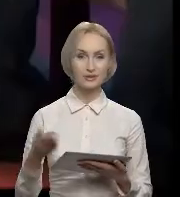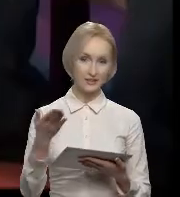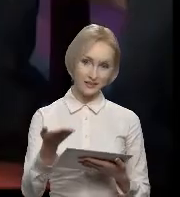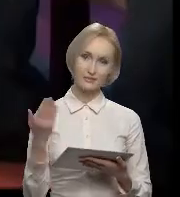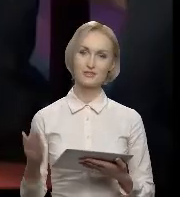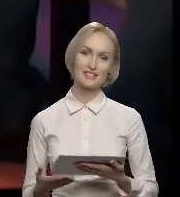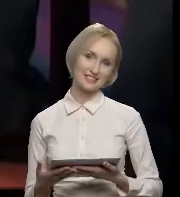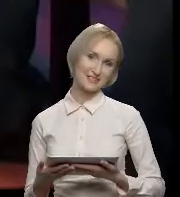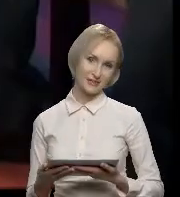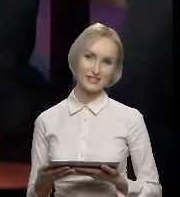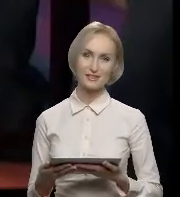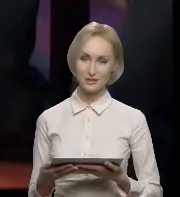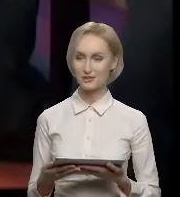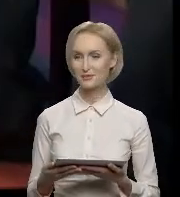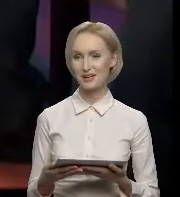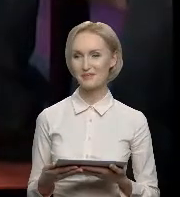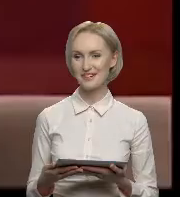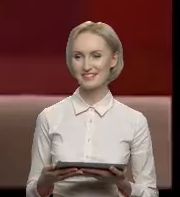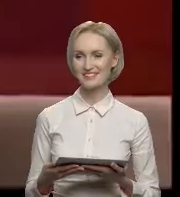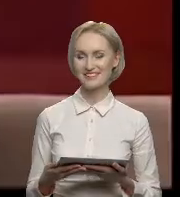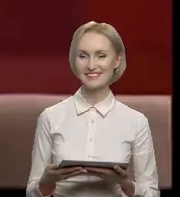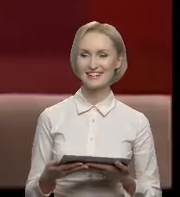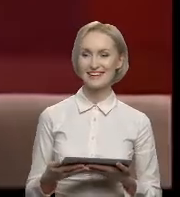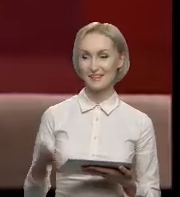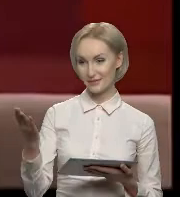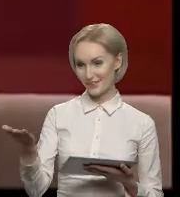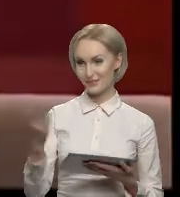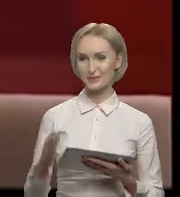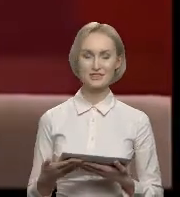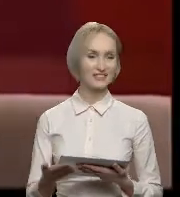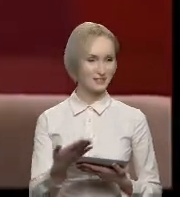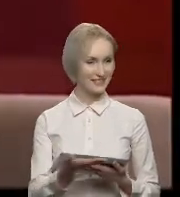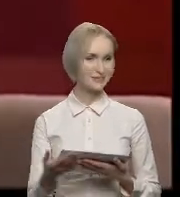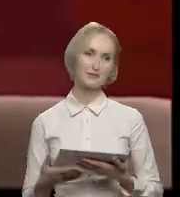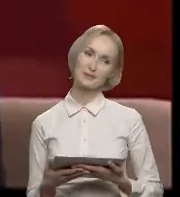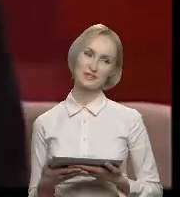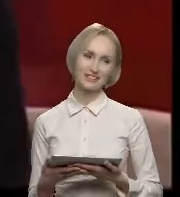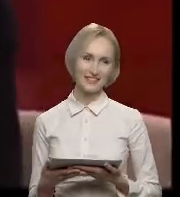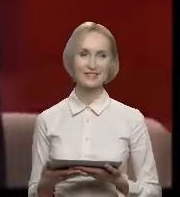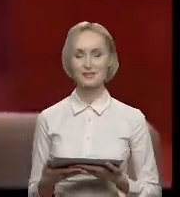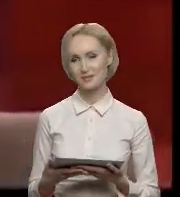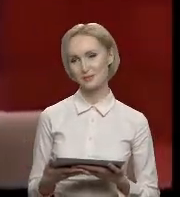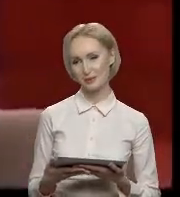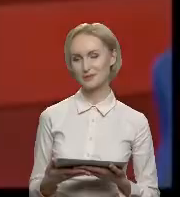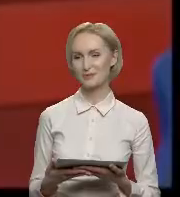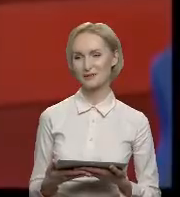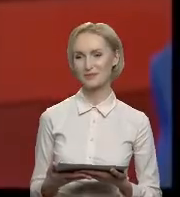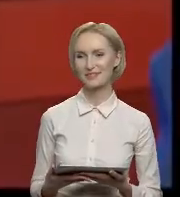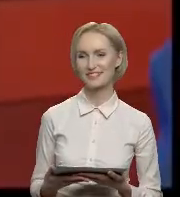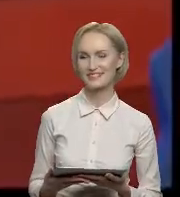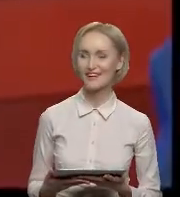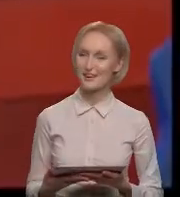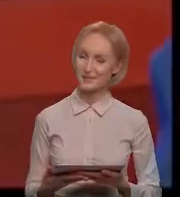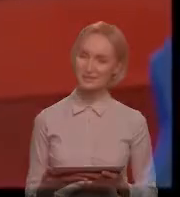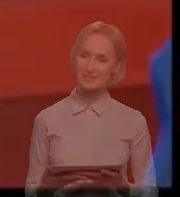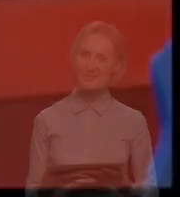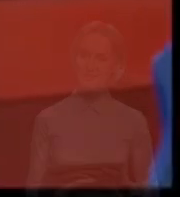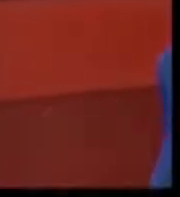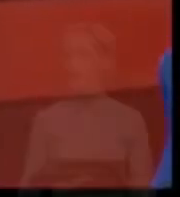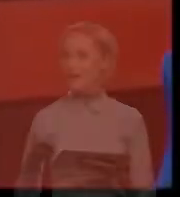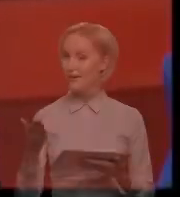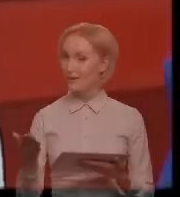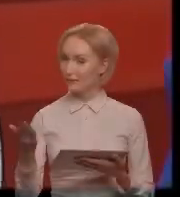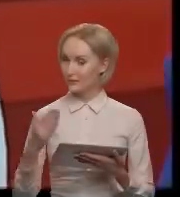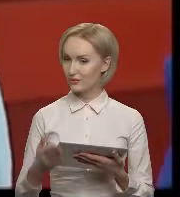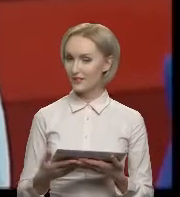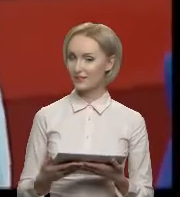So where does Nene go from here? So Nene, we got some issues, okay? And here's the thing. I think you're